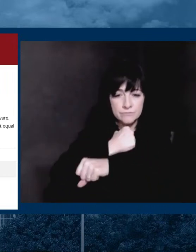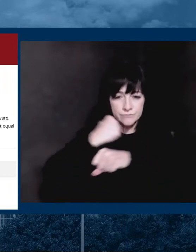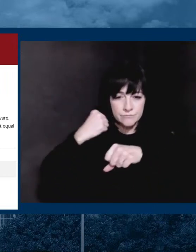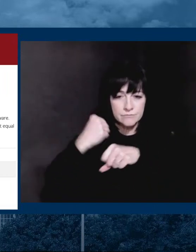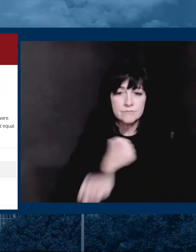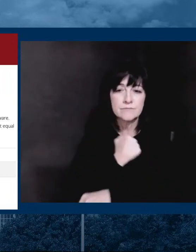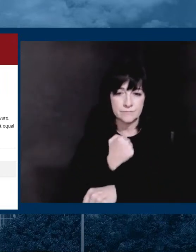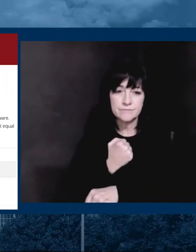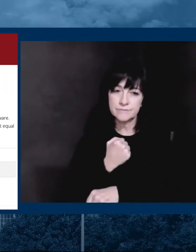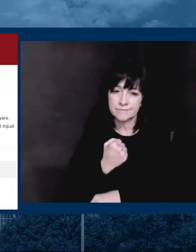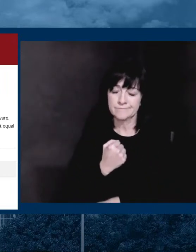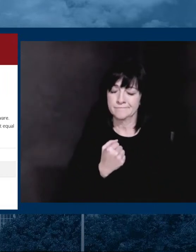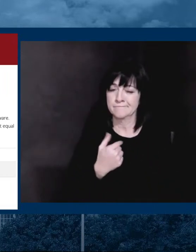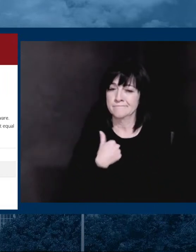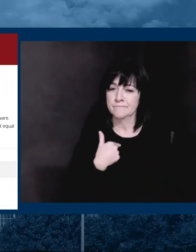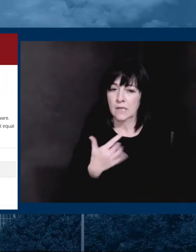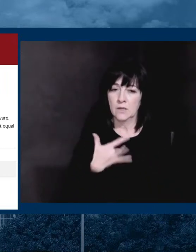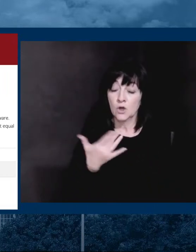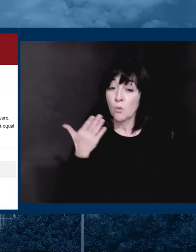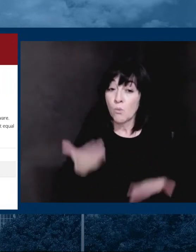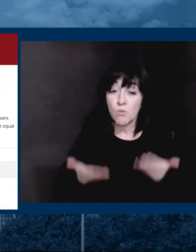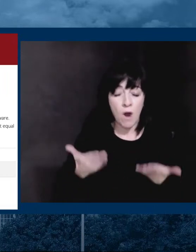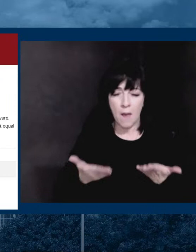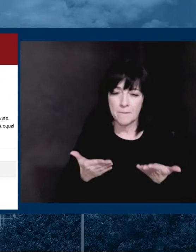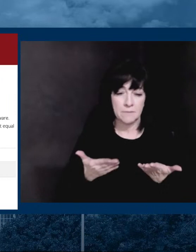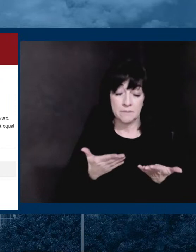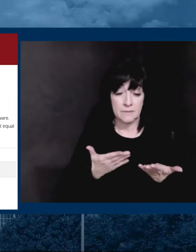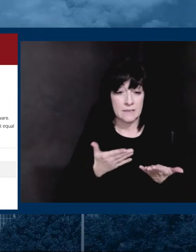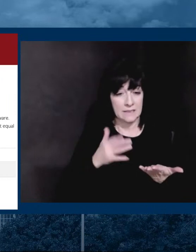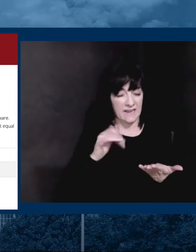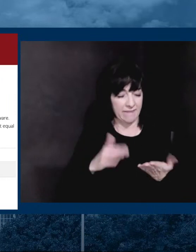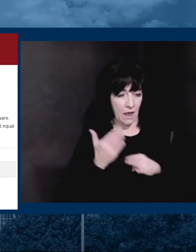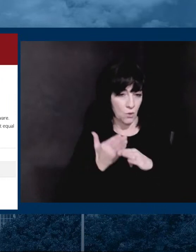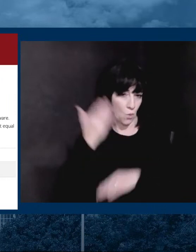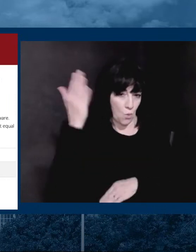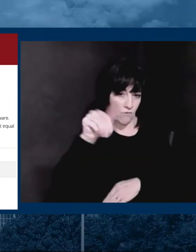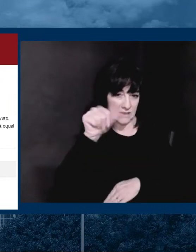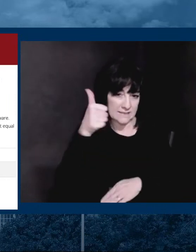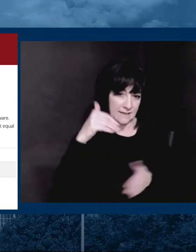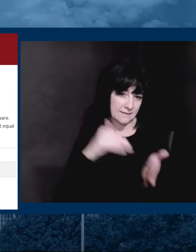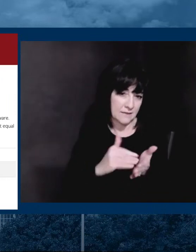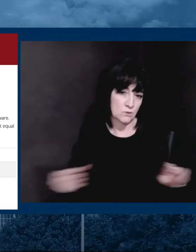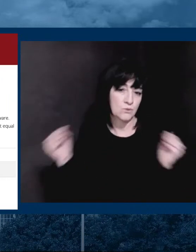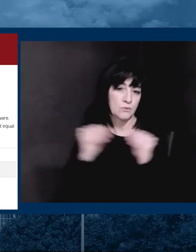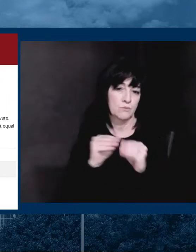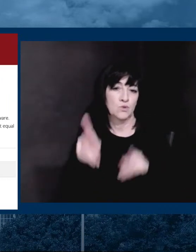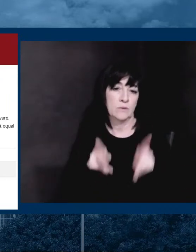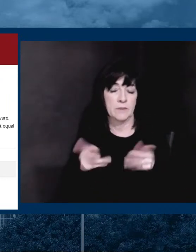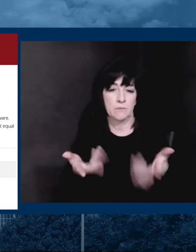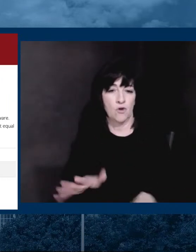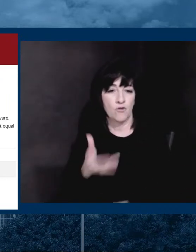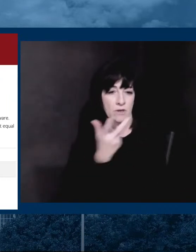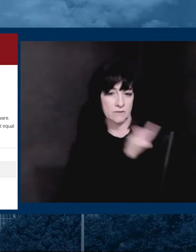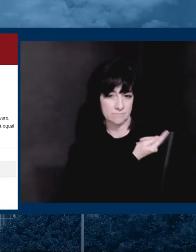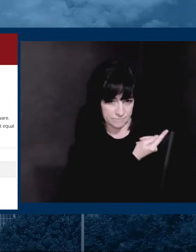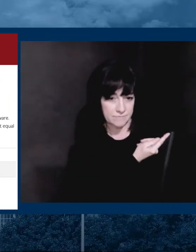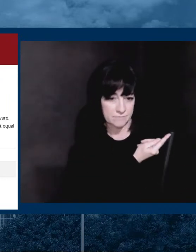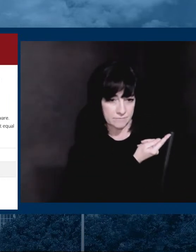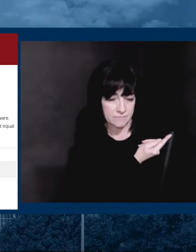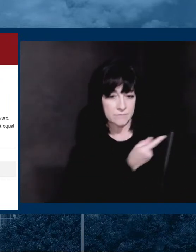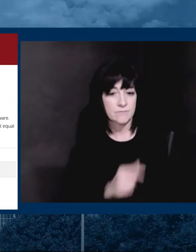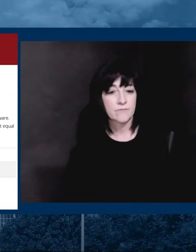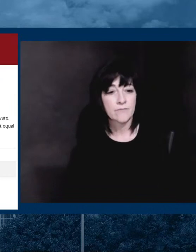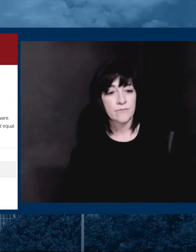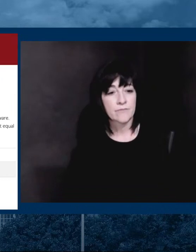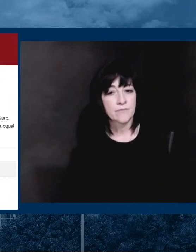10,000 more people have received the vaccine than the vaccine tracker is currently showing.